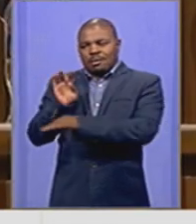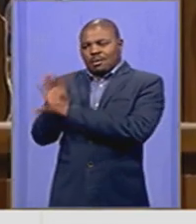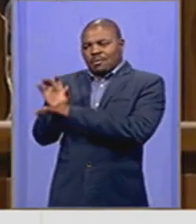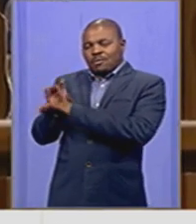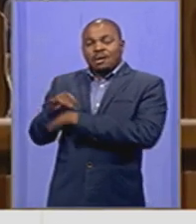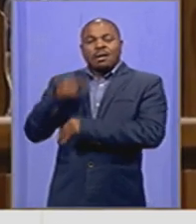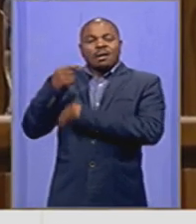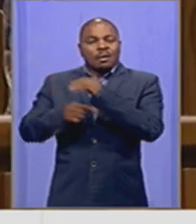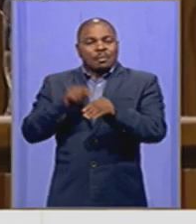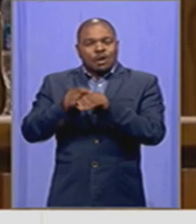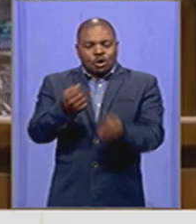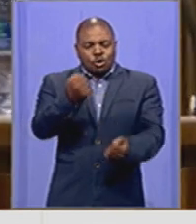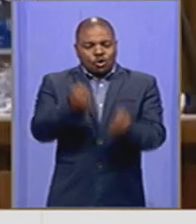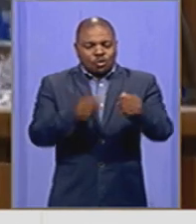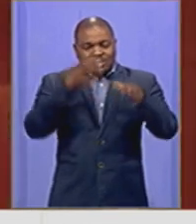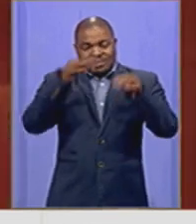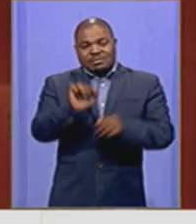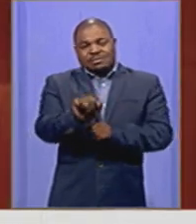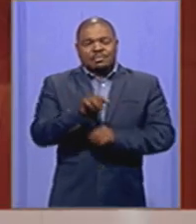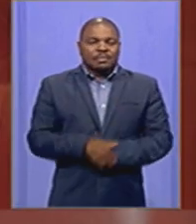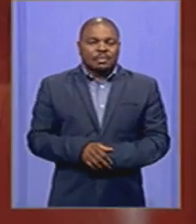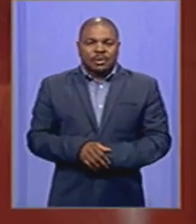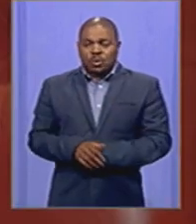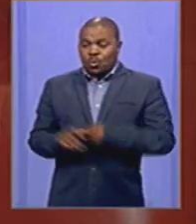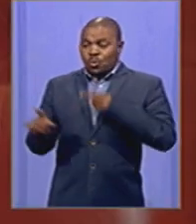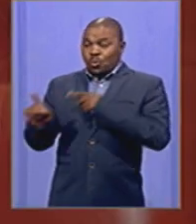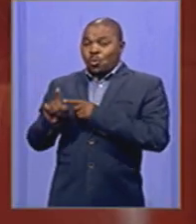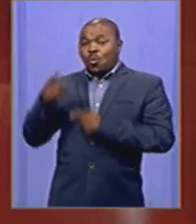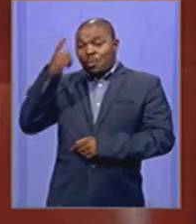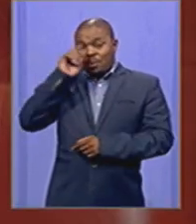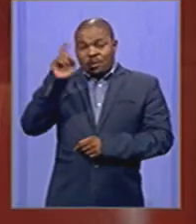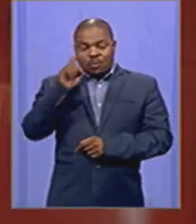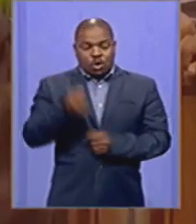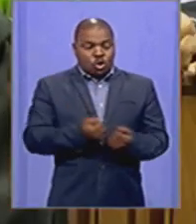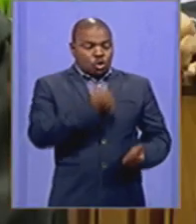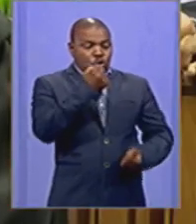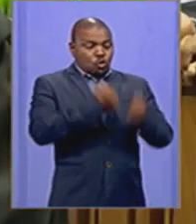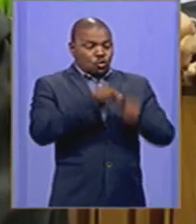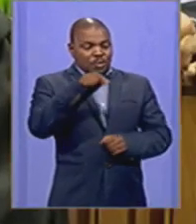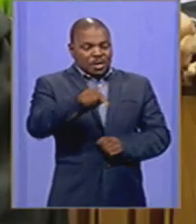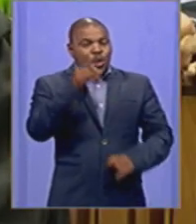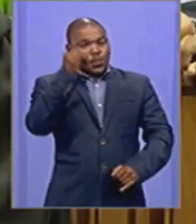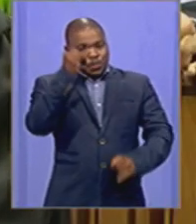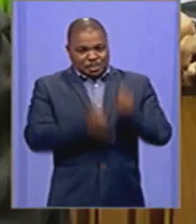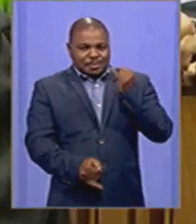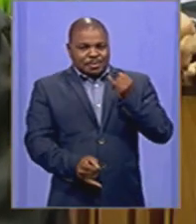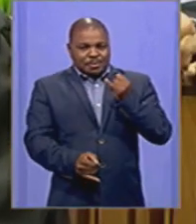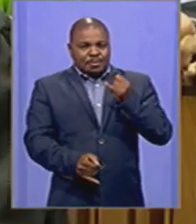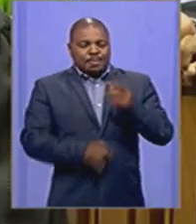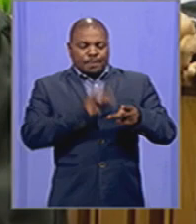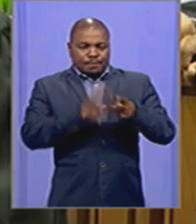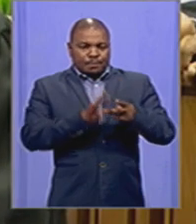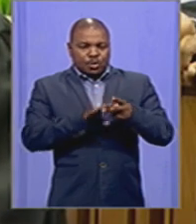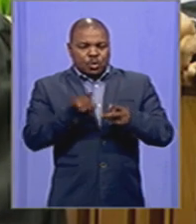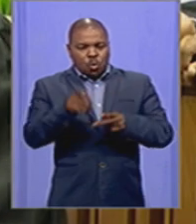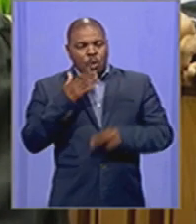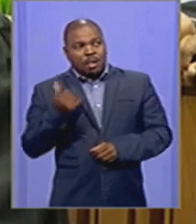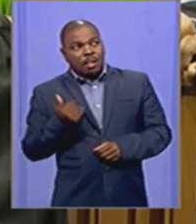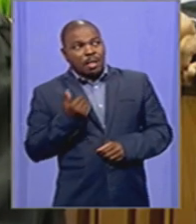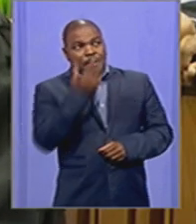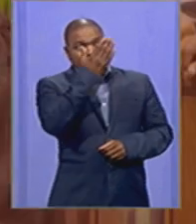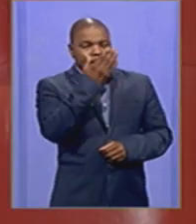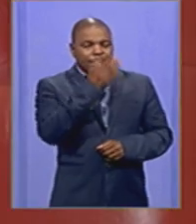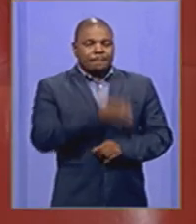malebana le katlholo ya kgotlatshekelo. Kunene o dumela gore kgotlatshekelo e fositse mme o batla go dira boikuelo.